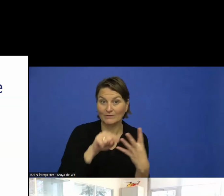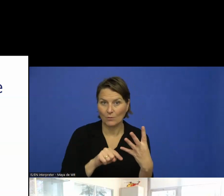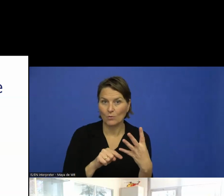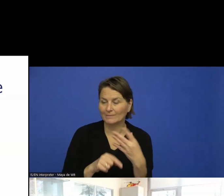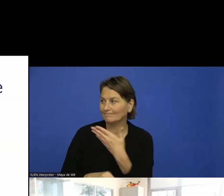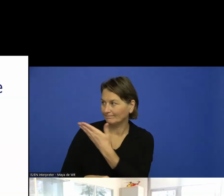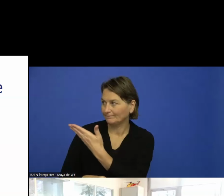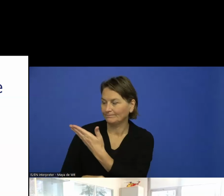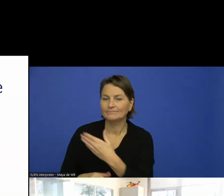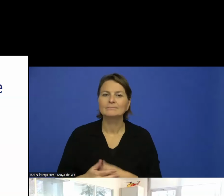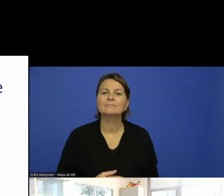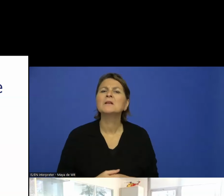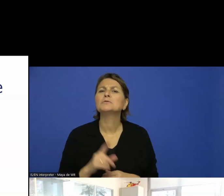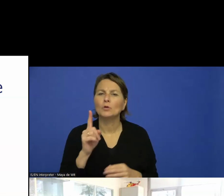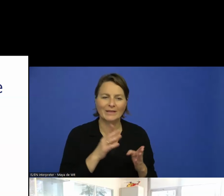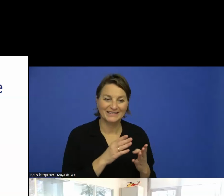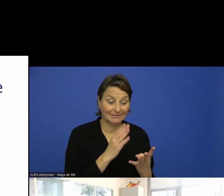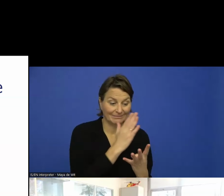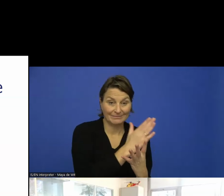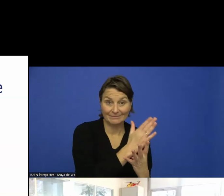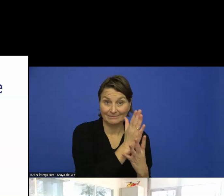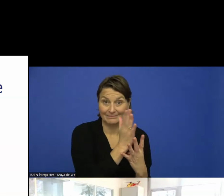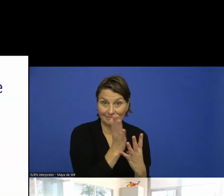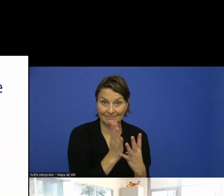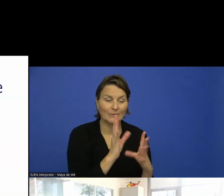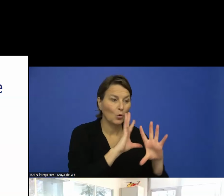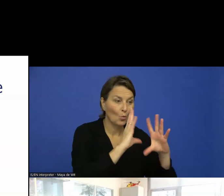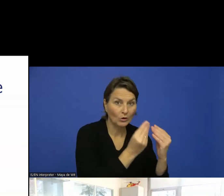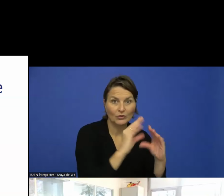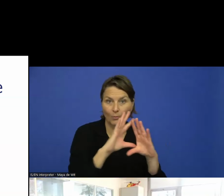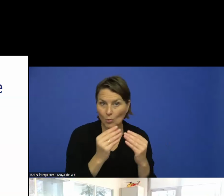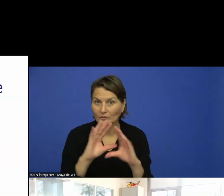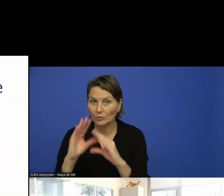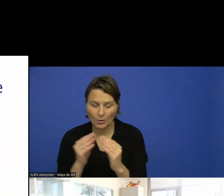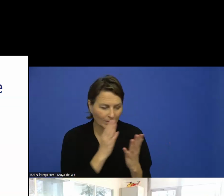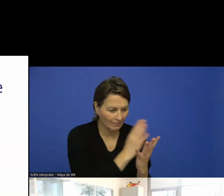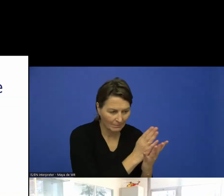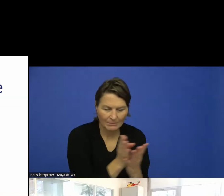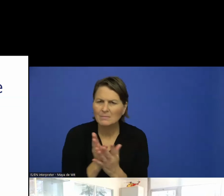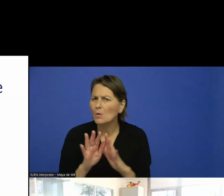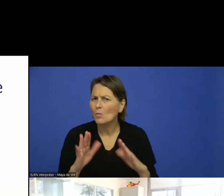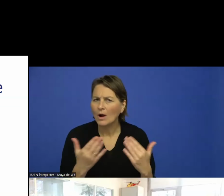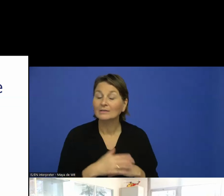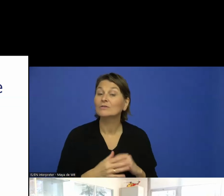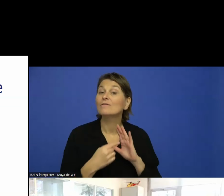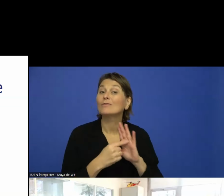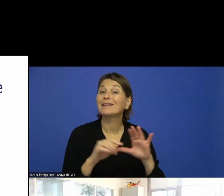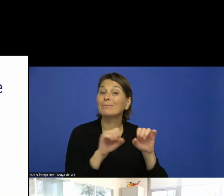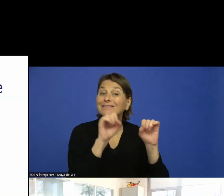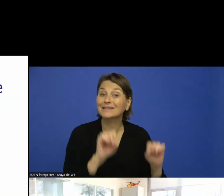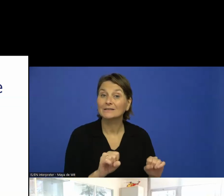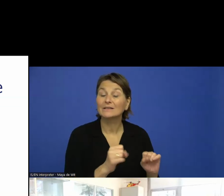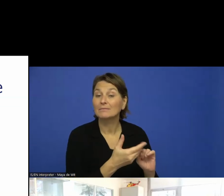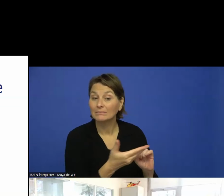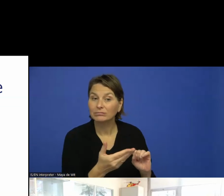in each of those areas to explore what they might mean. So when we talk about systems and systems of systems,